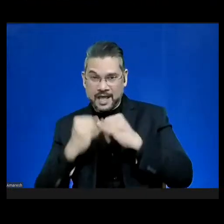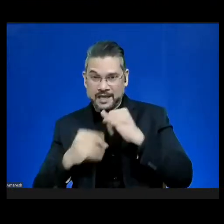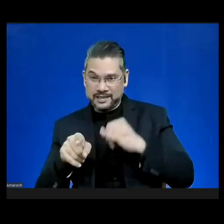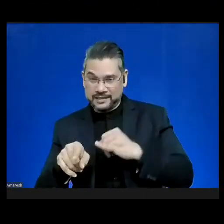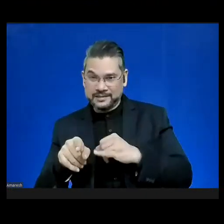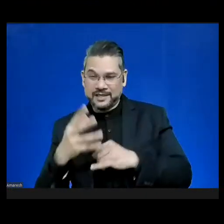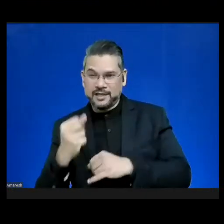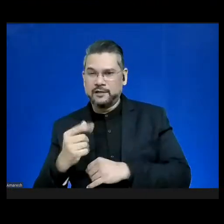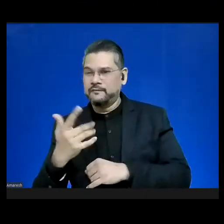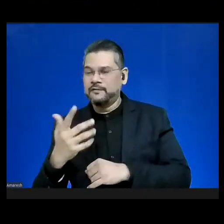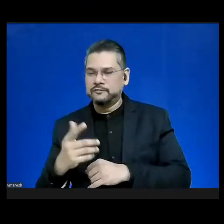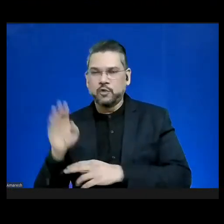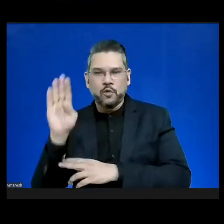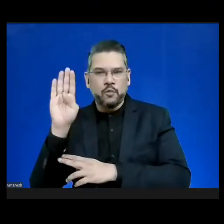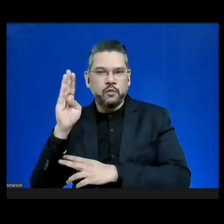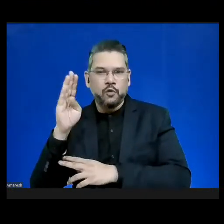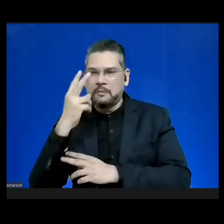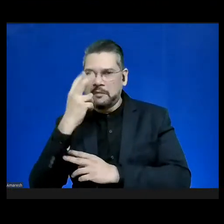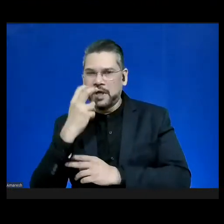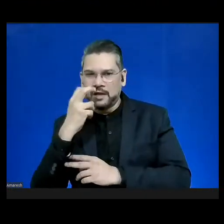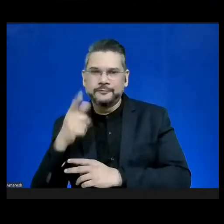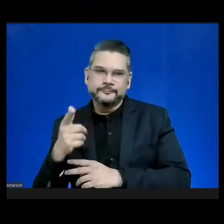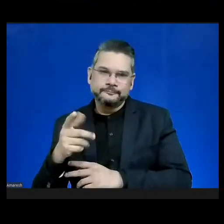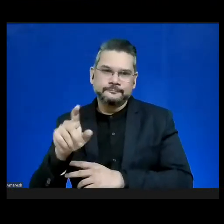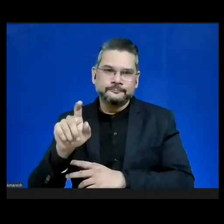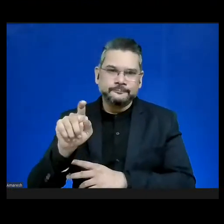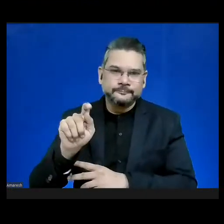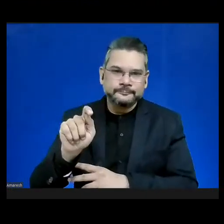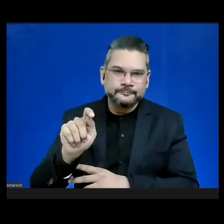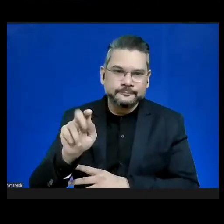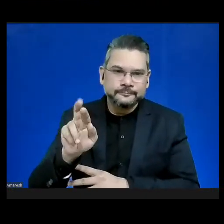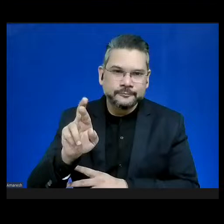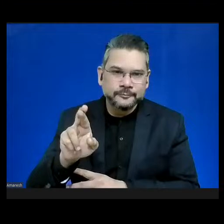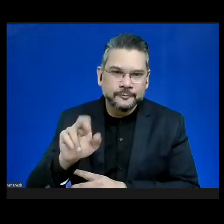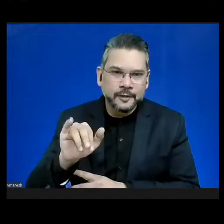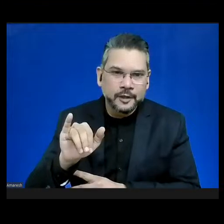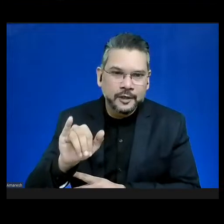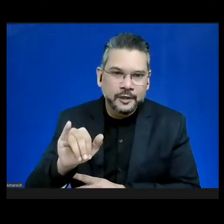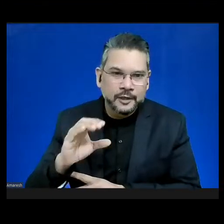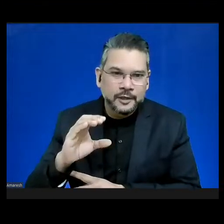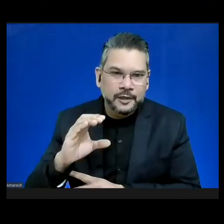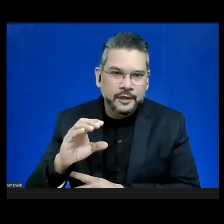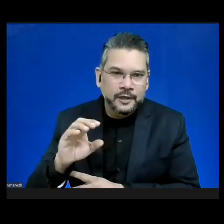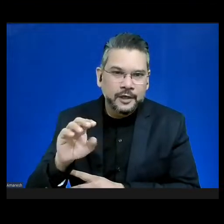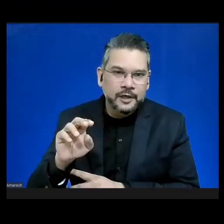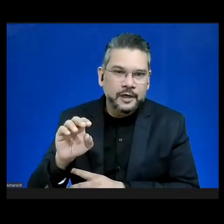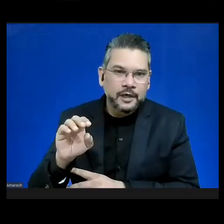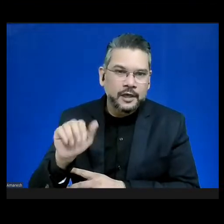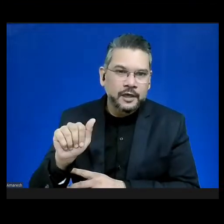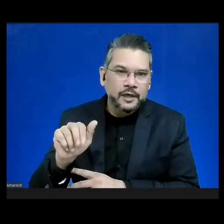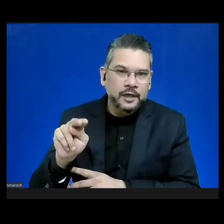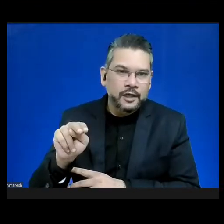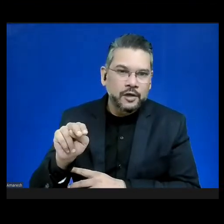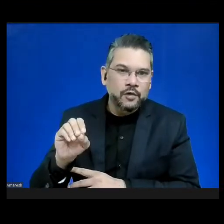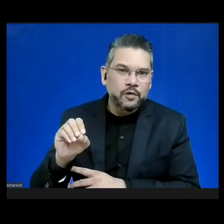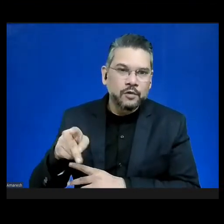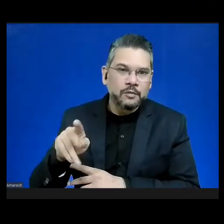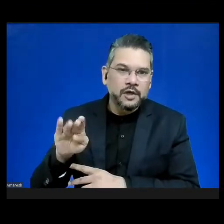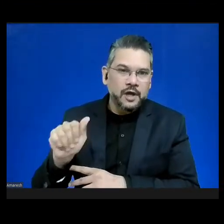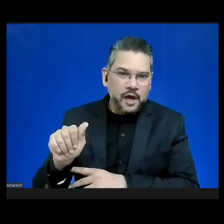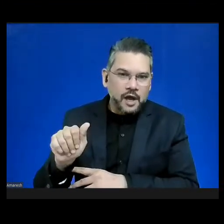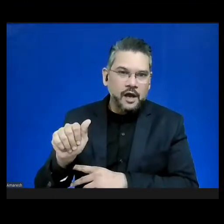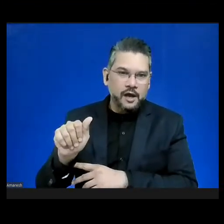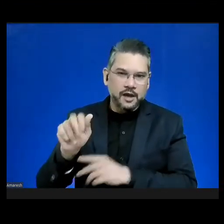blindness or tritanopia, they are the only ones who do not have